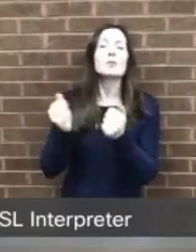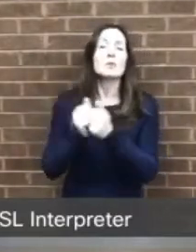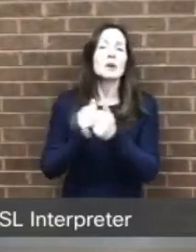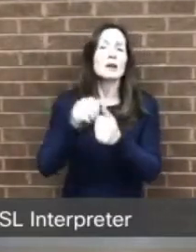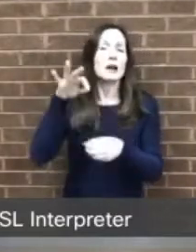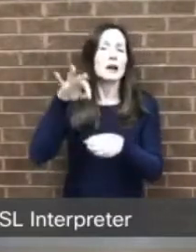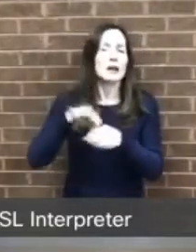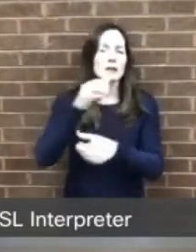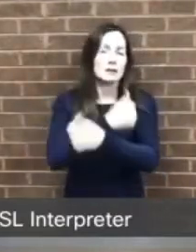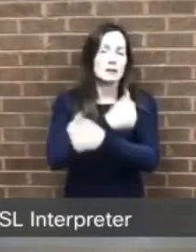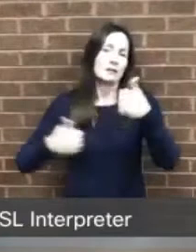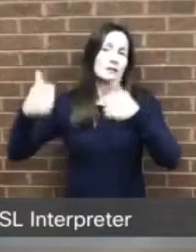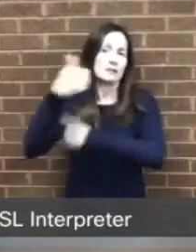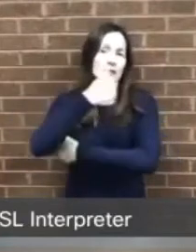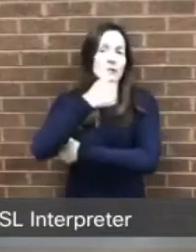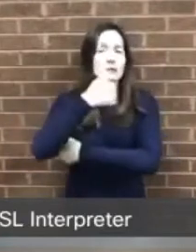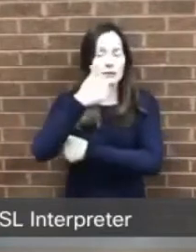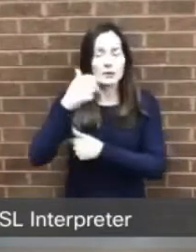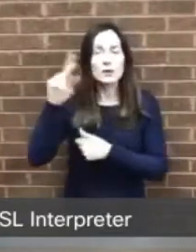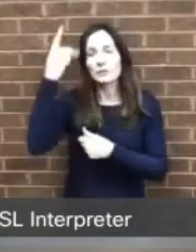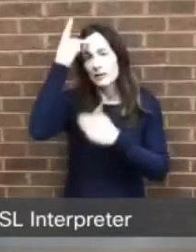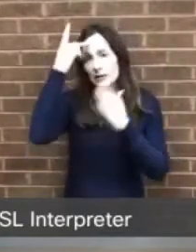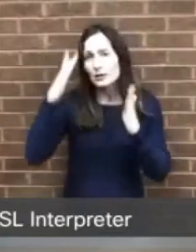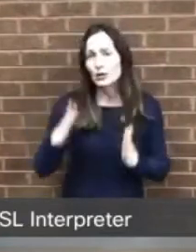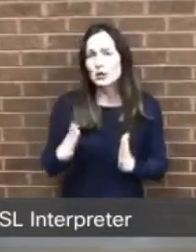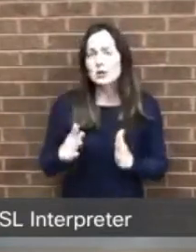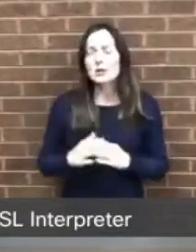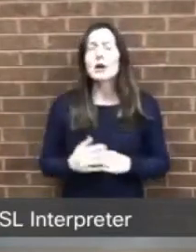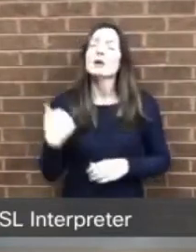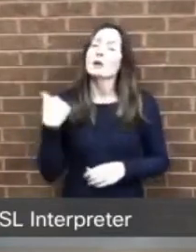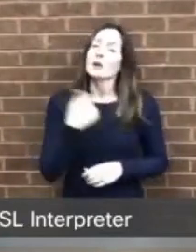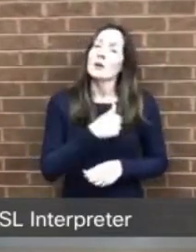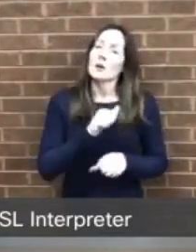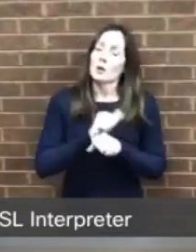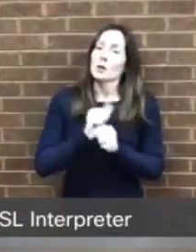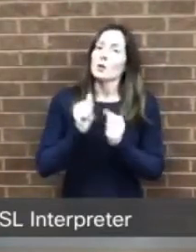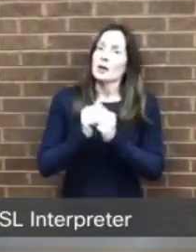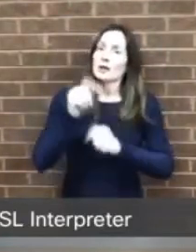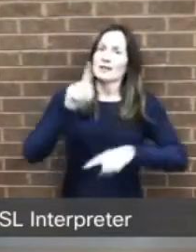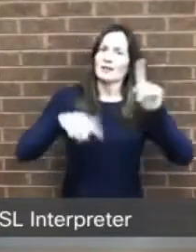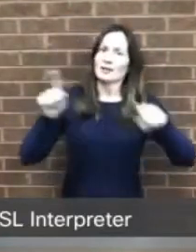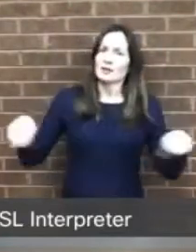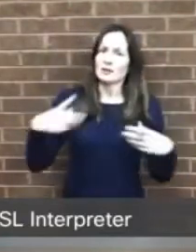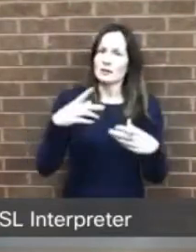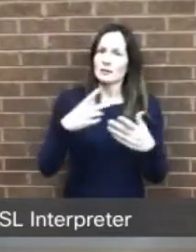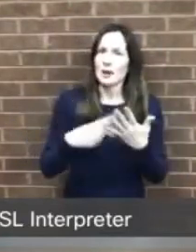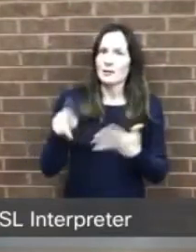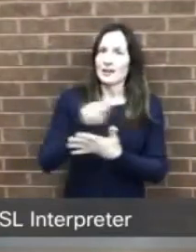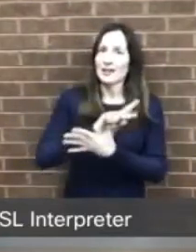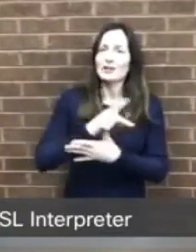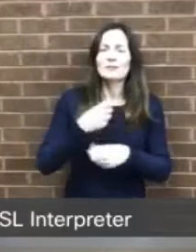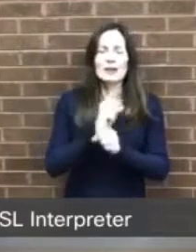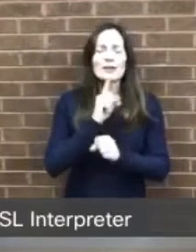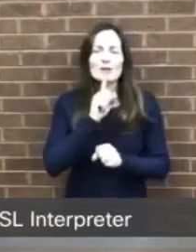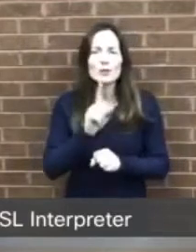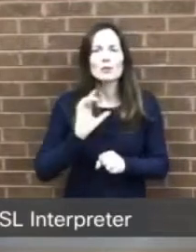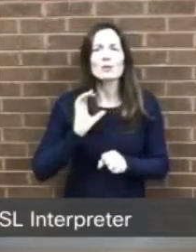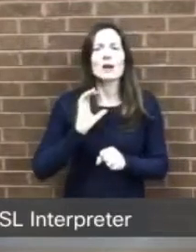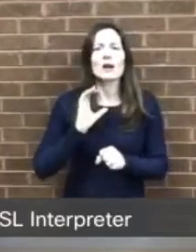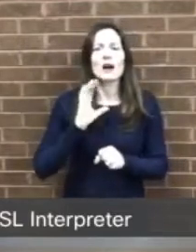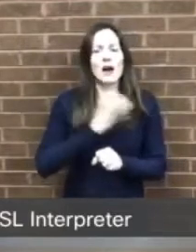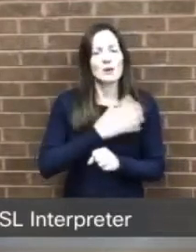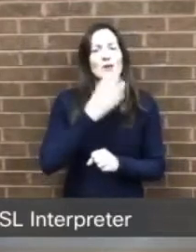provides programming for all segments of our diverse population to ensure a Jewish community today and in the future. We are proud of how our